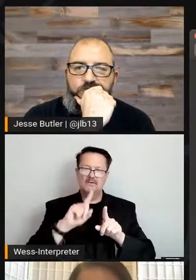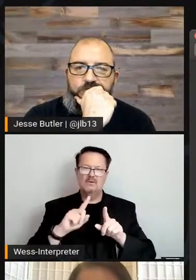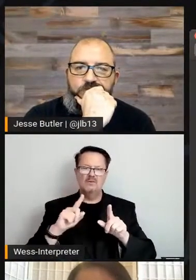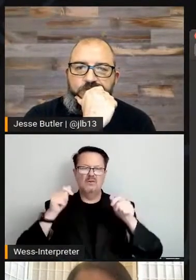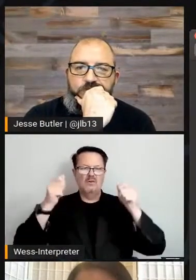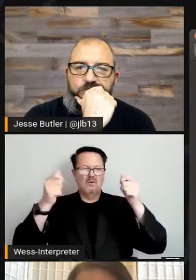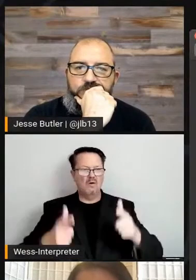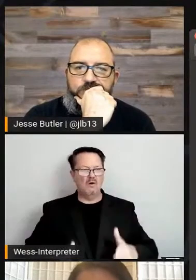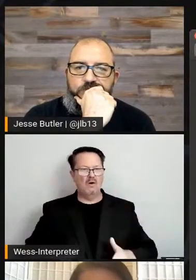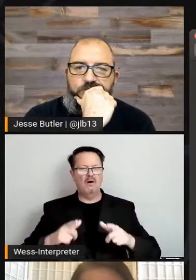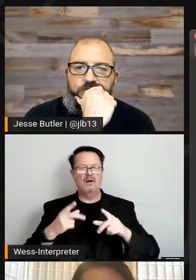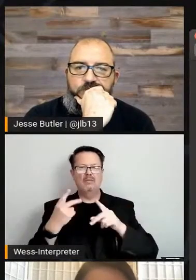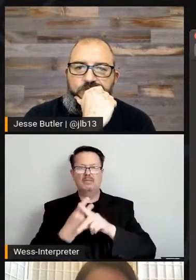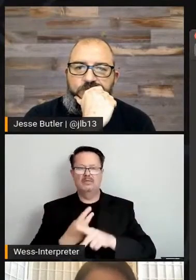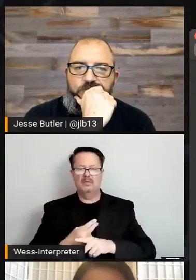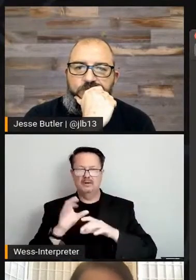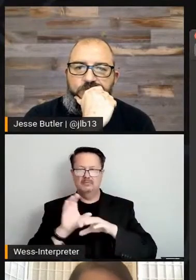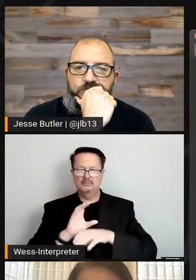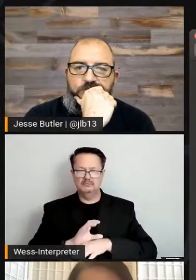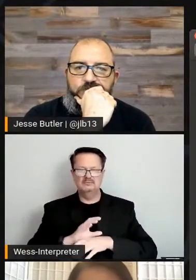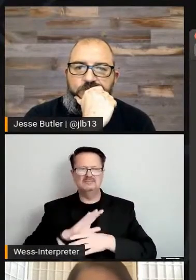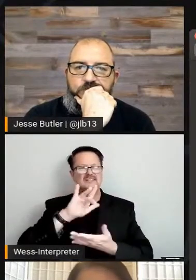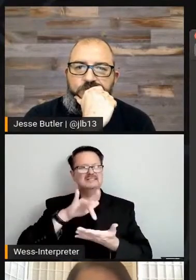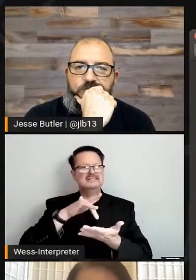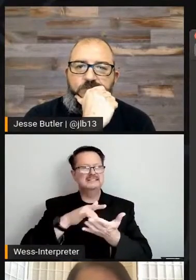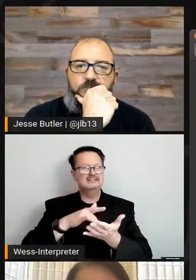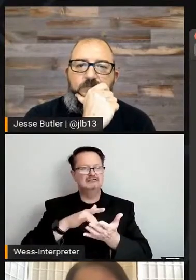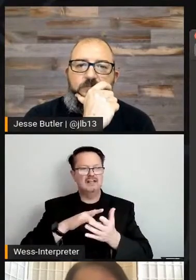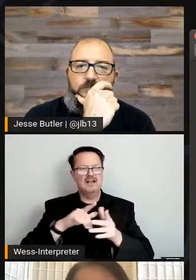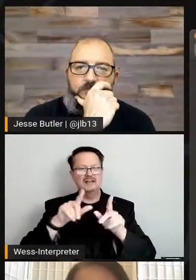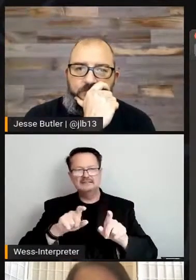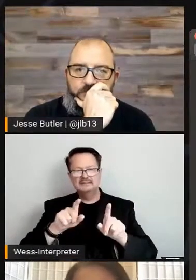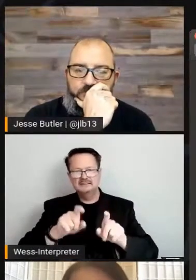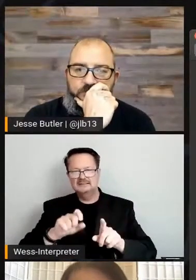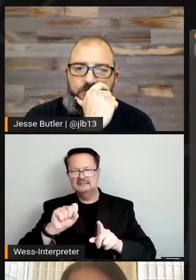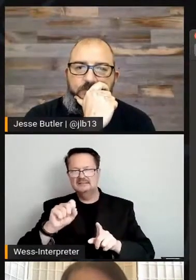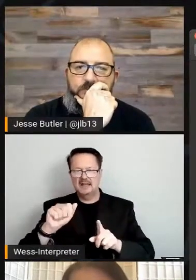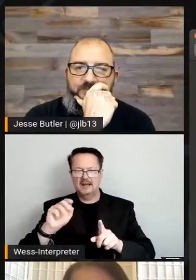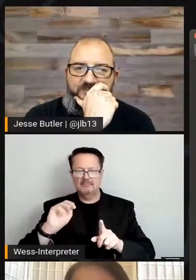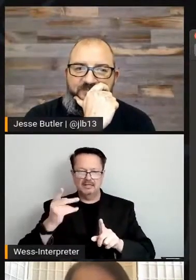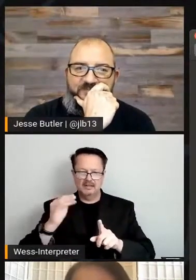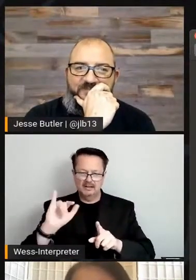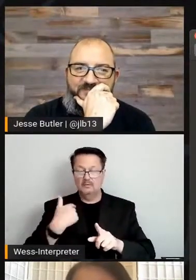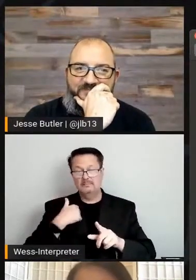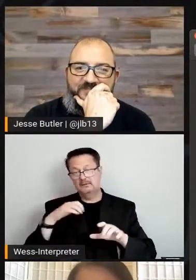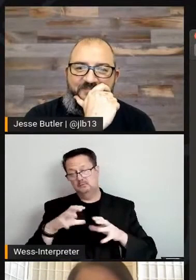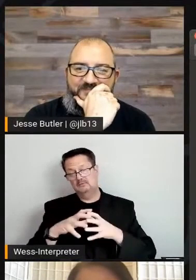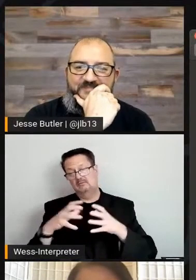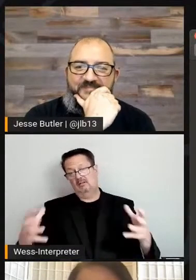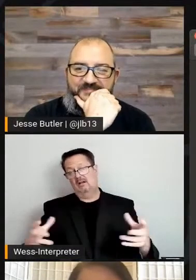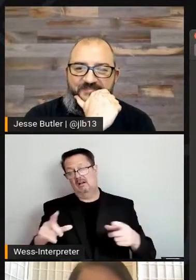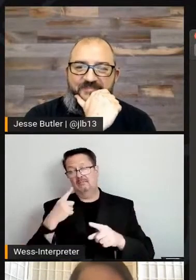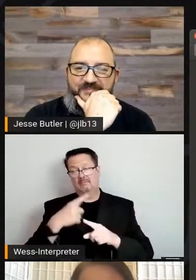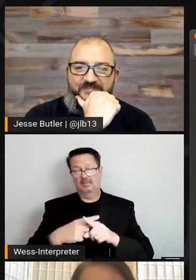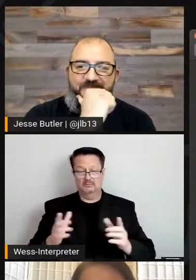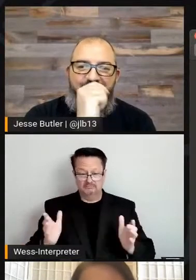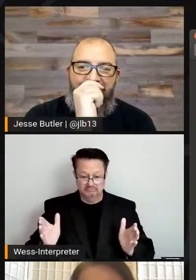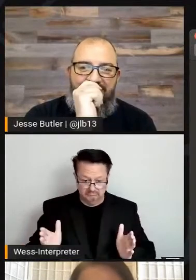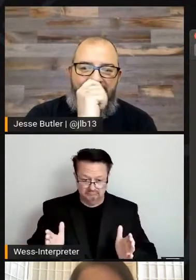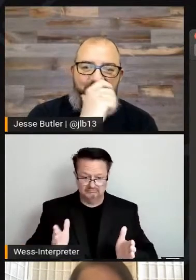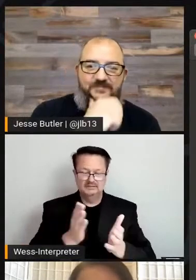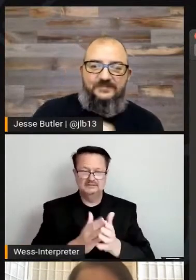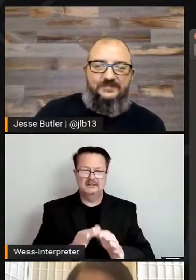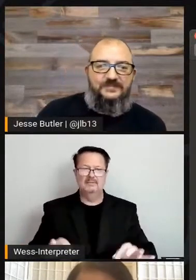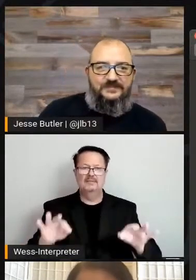compute, centralized sampling. So you can see we've been doing a lot, and also participating in driving some of the key initiatives